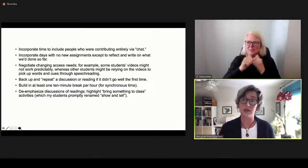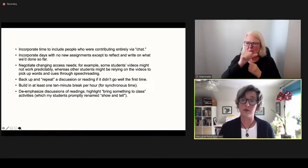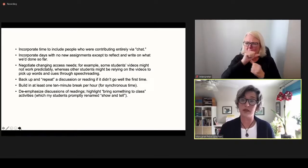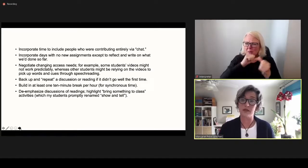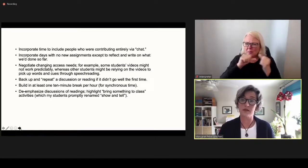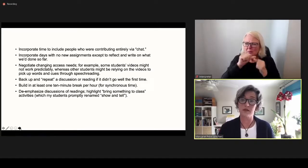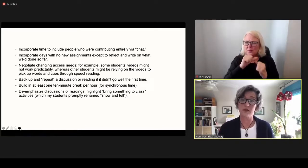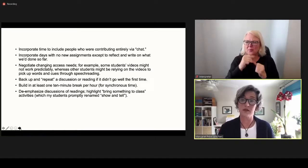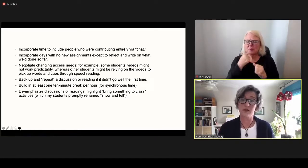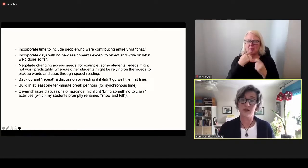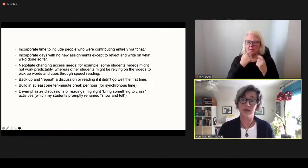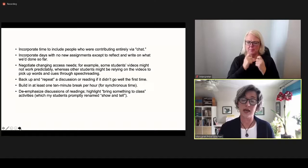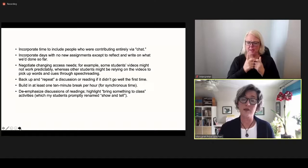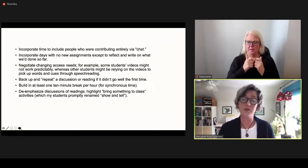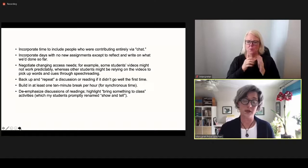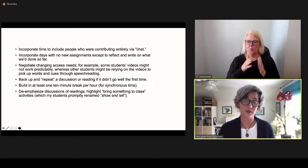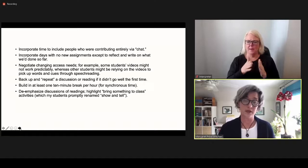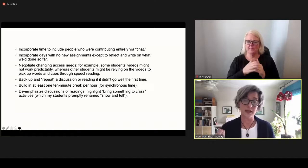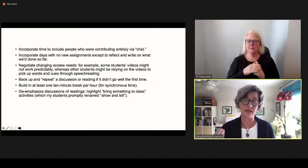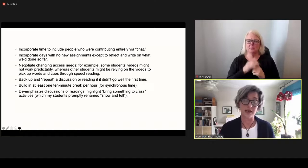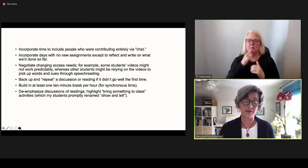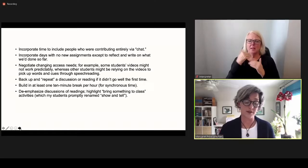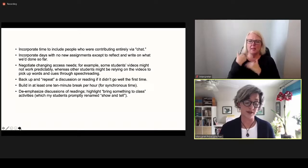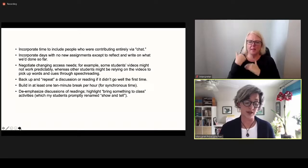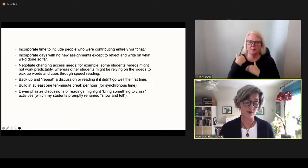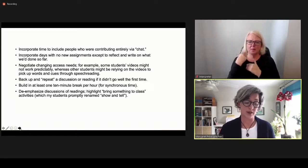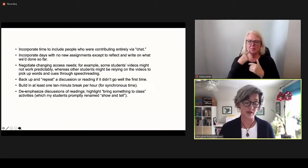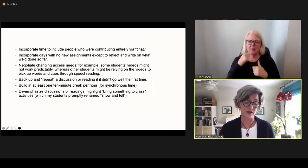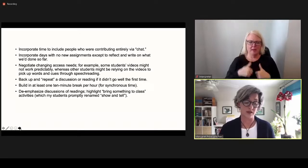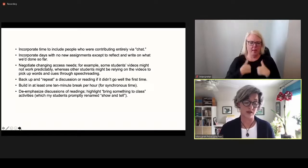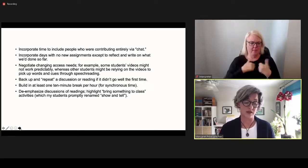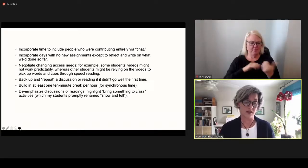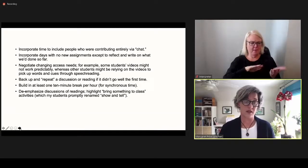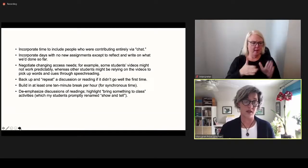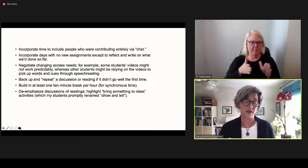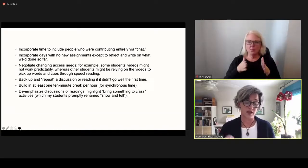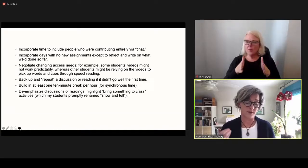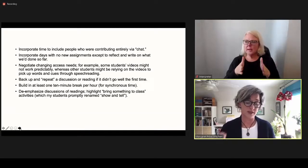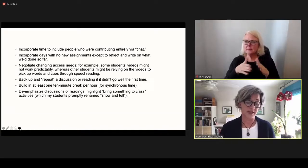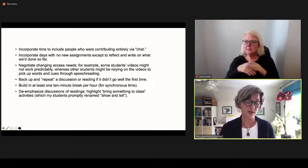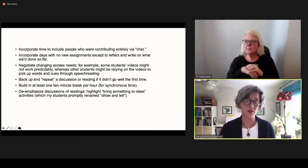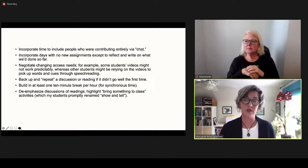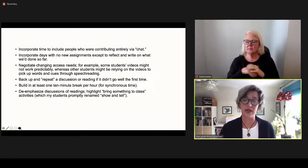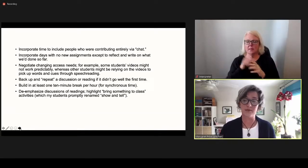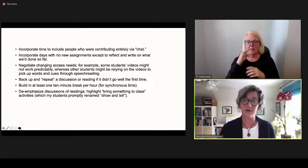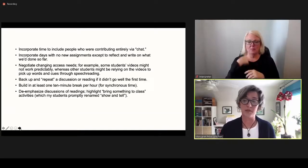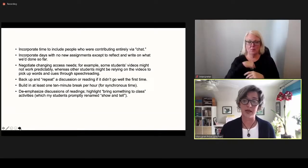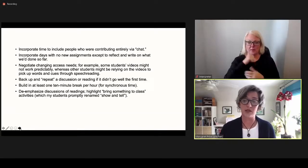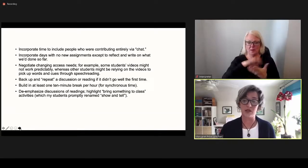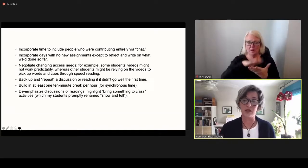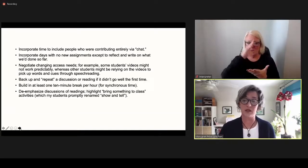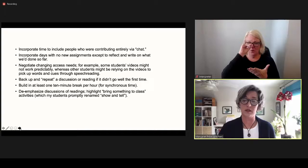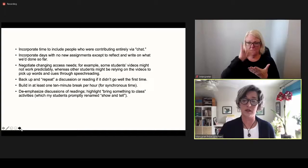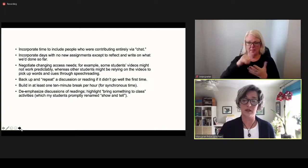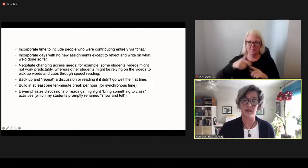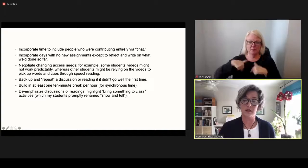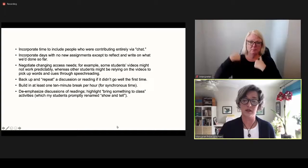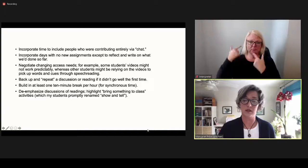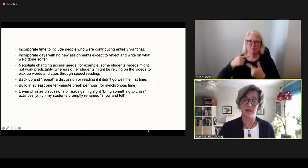in immediate ways. Accountable in life and death ways. If we didn't learn that from the past